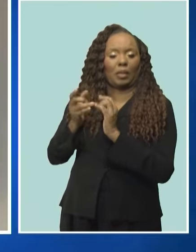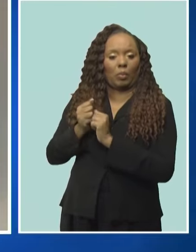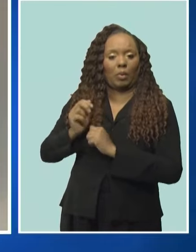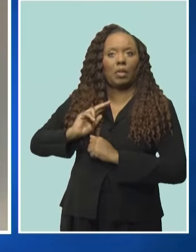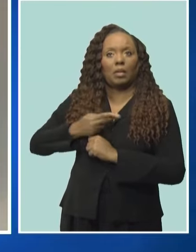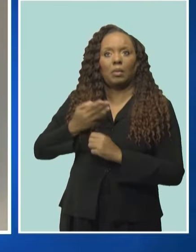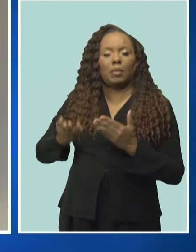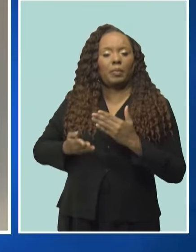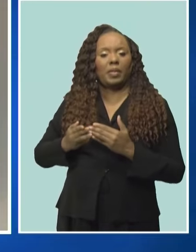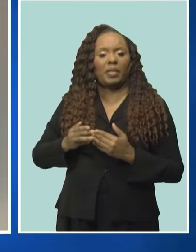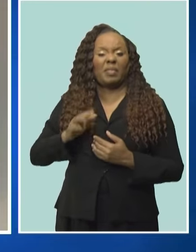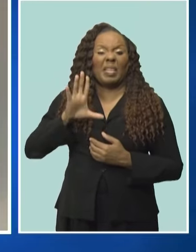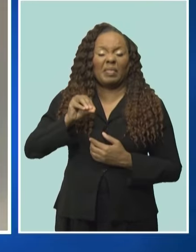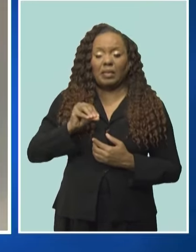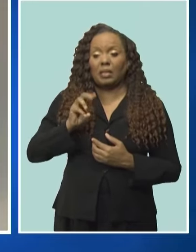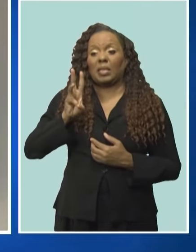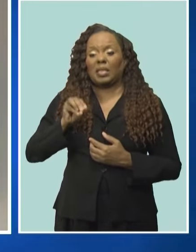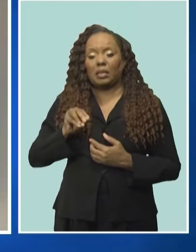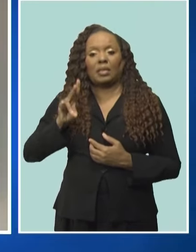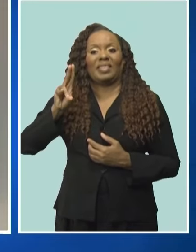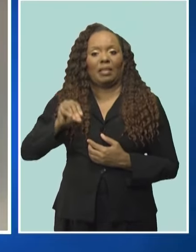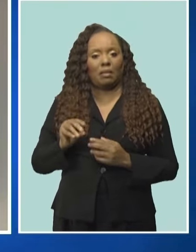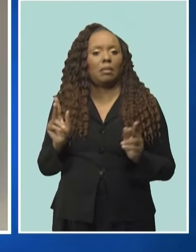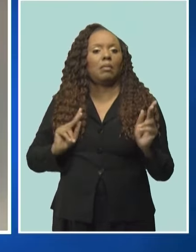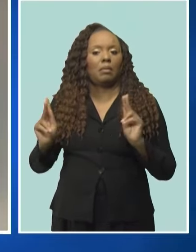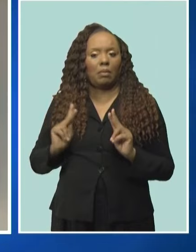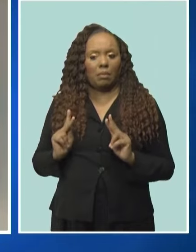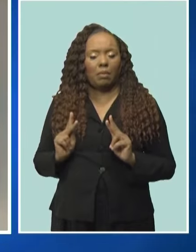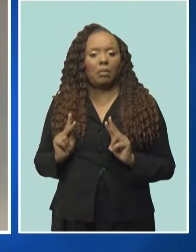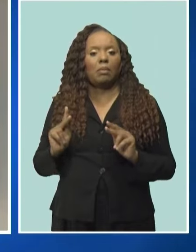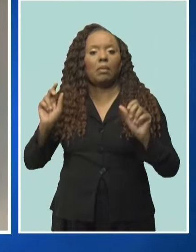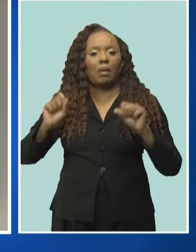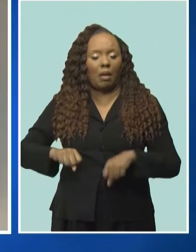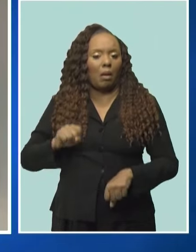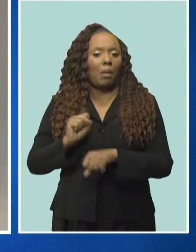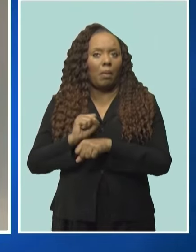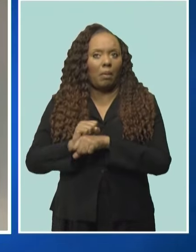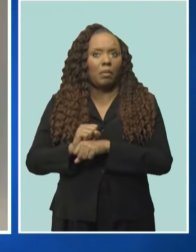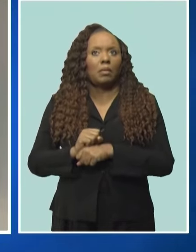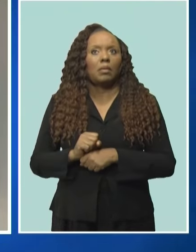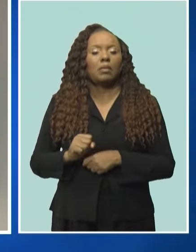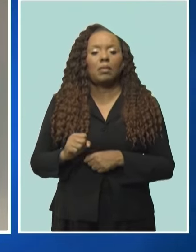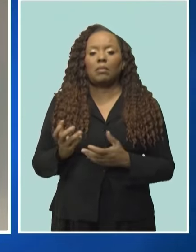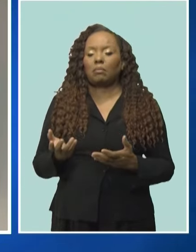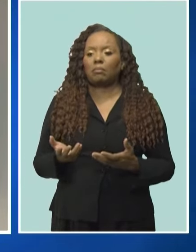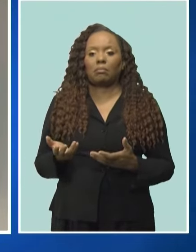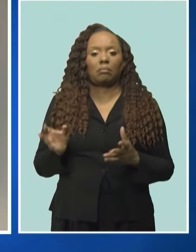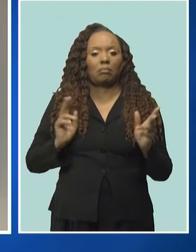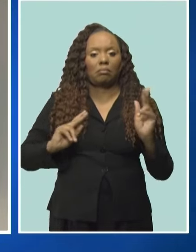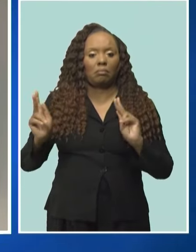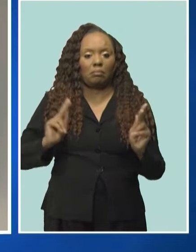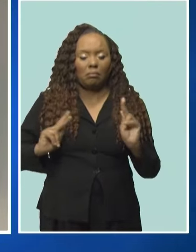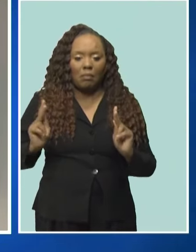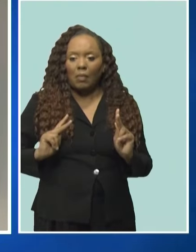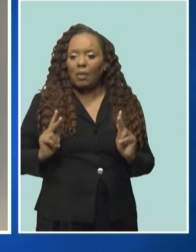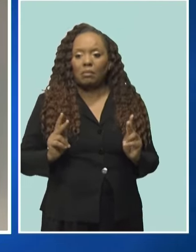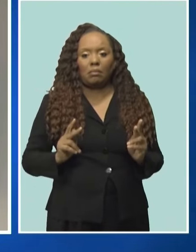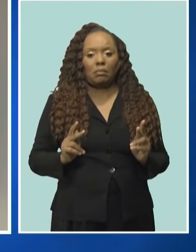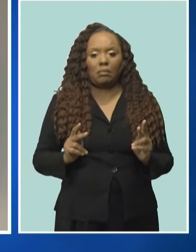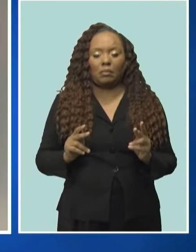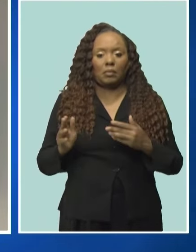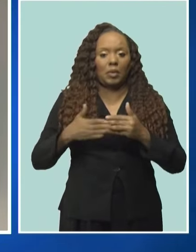60, 70 once we know what are the numbers that are there. So we're open to anyone that doesn't matter whether they